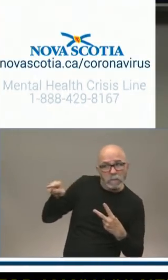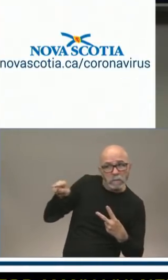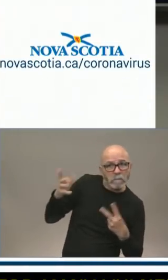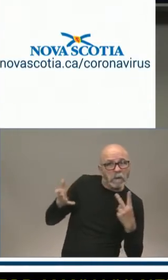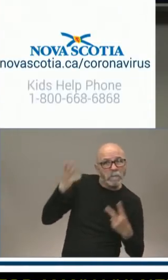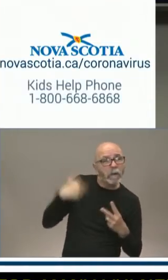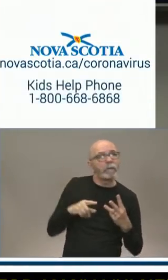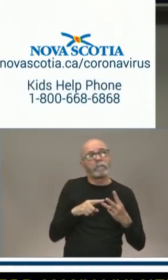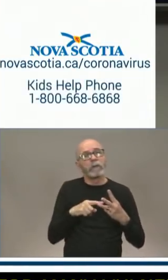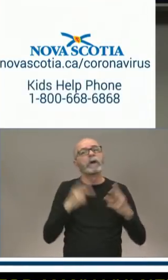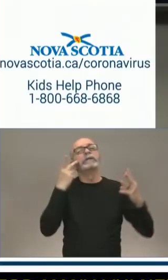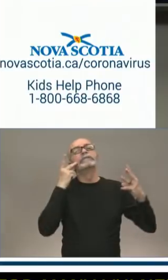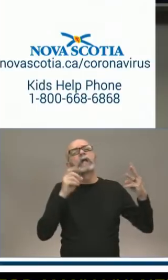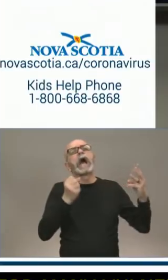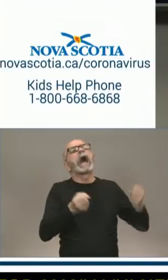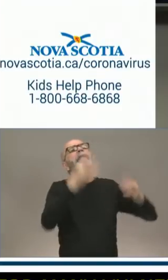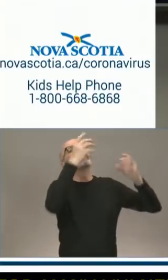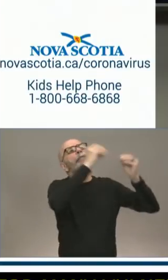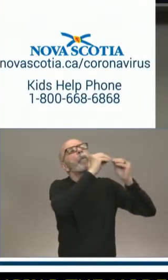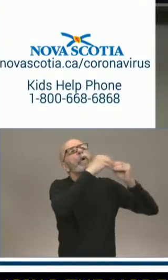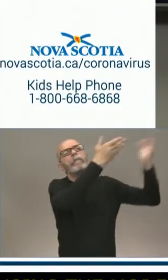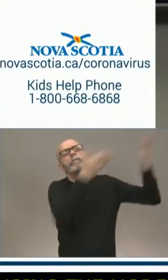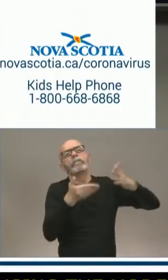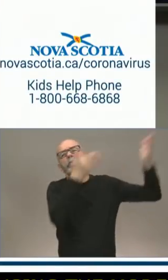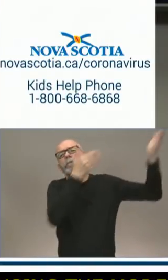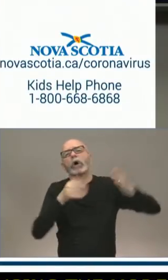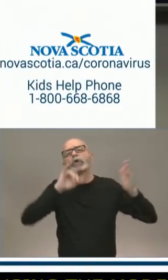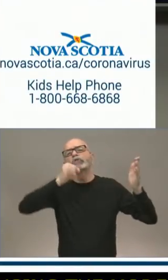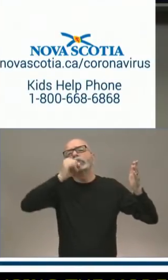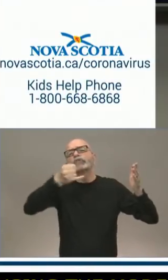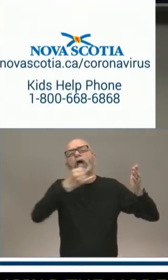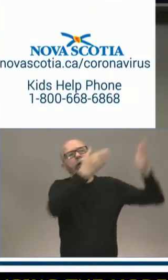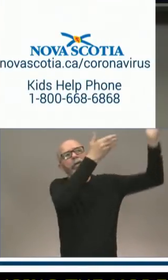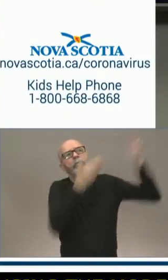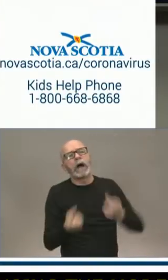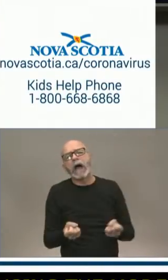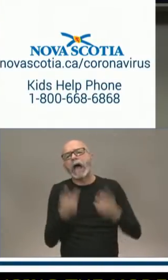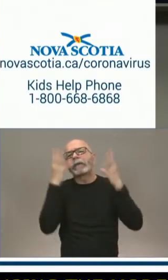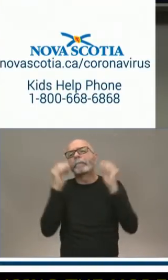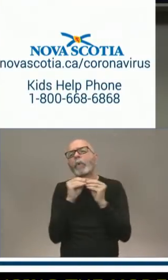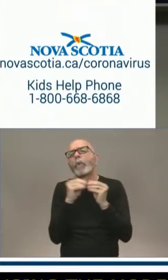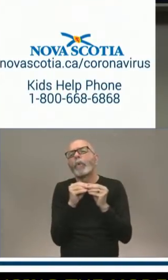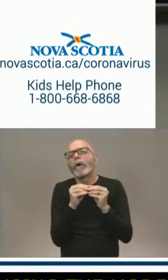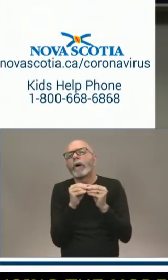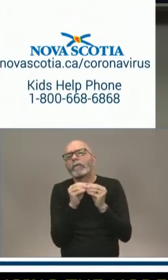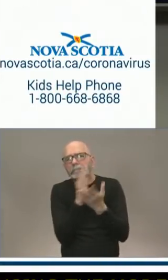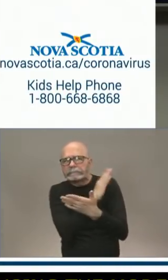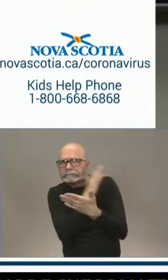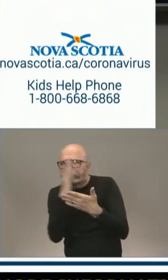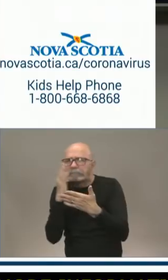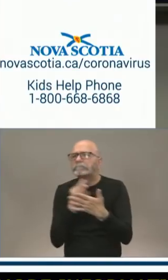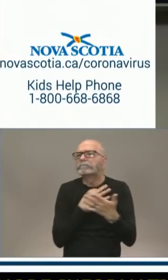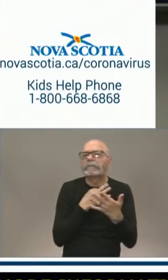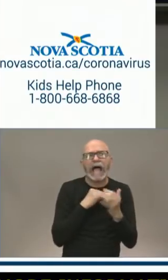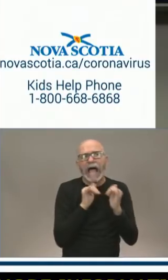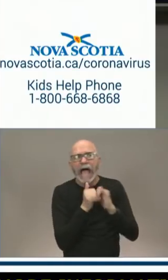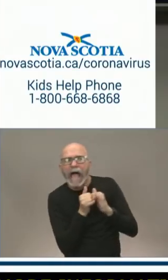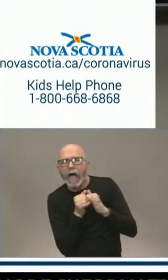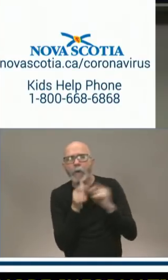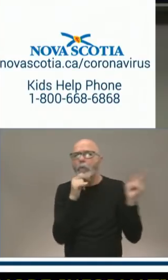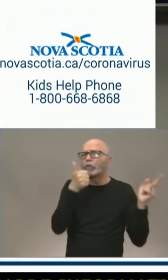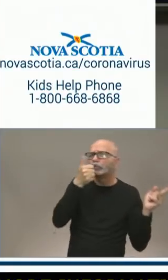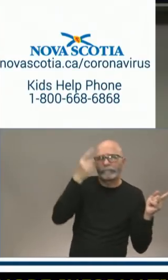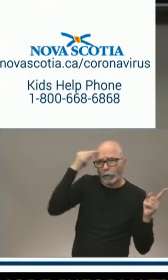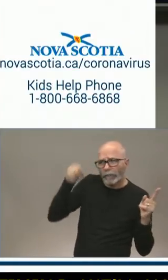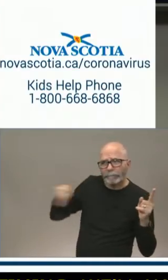timing, then we'll have some discussions about, like we did with AstraZeneca, what is the best way to use that vaccine in the Nova Scotia context as